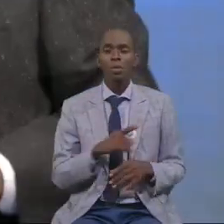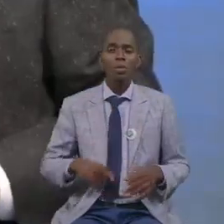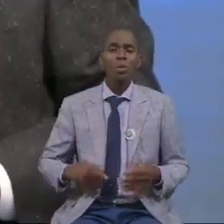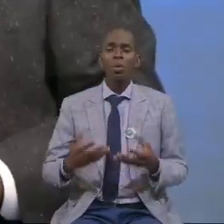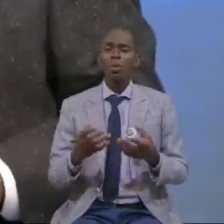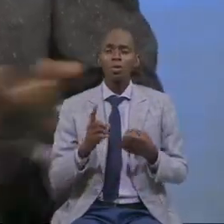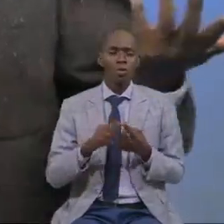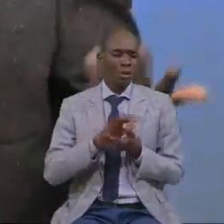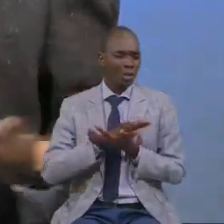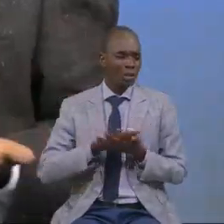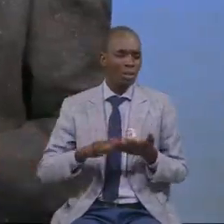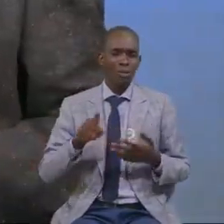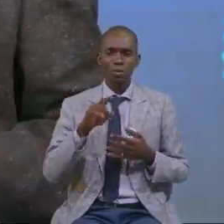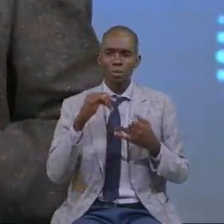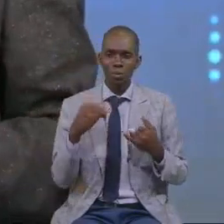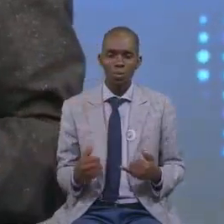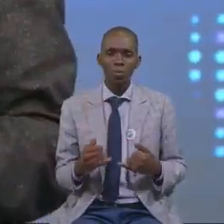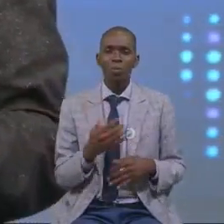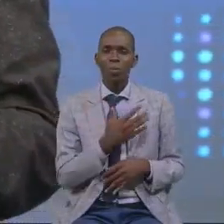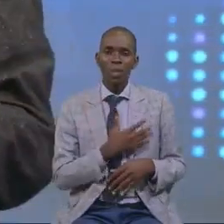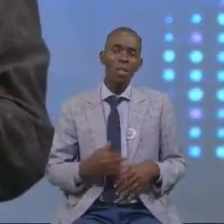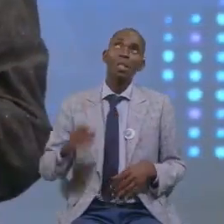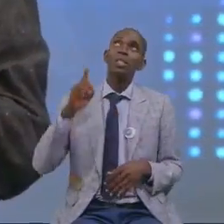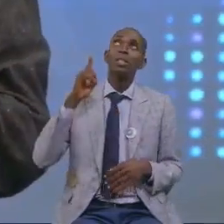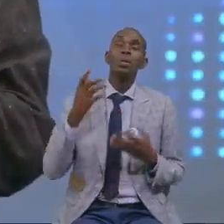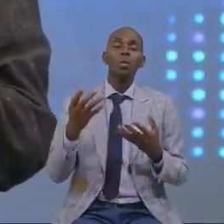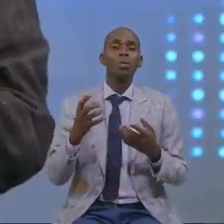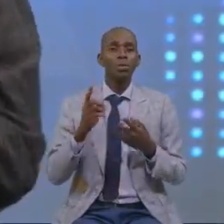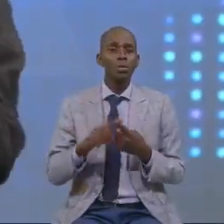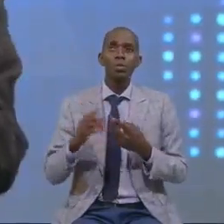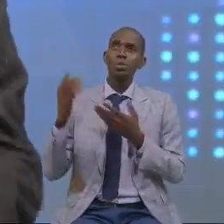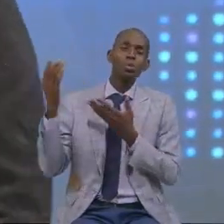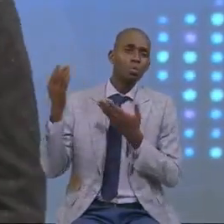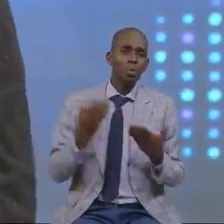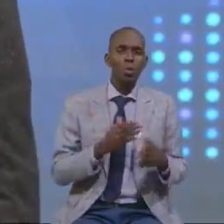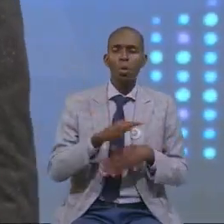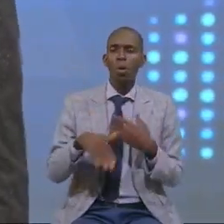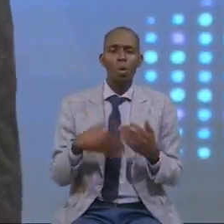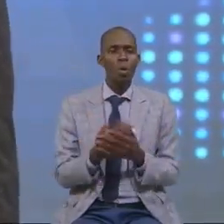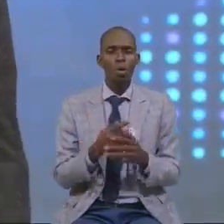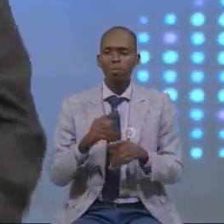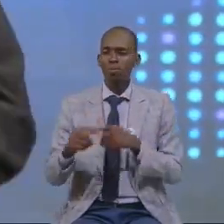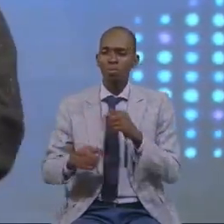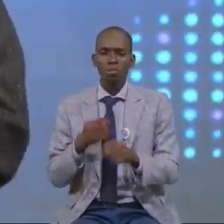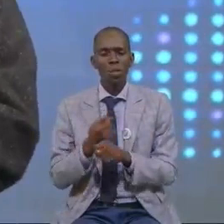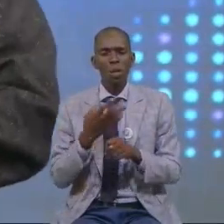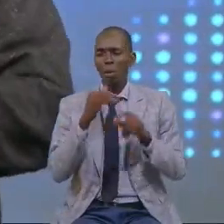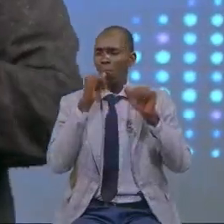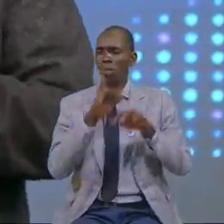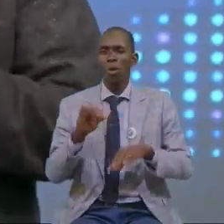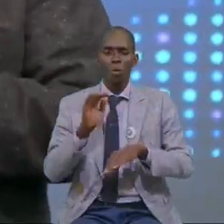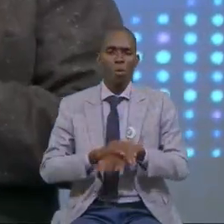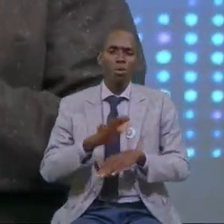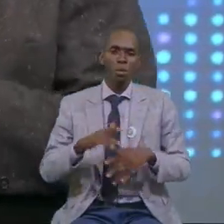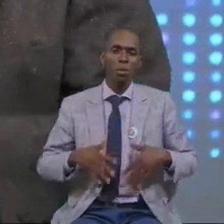you now. And he wants to bring all ties of blessings upon your life. As